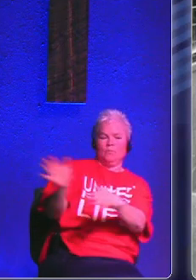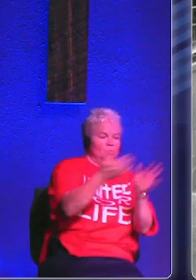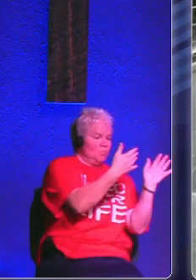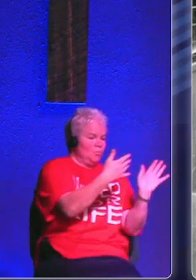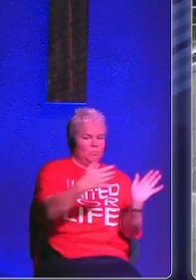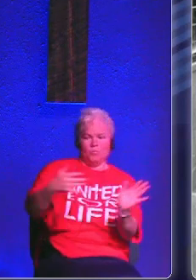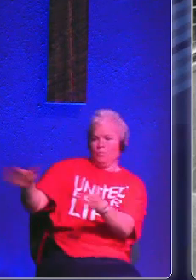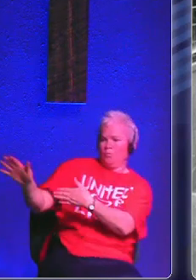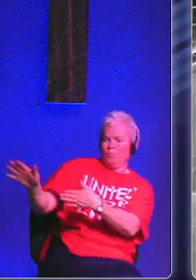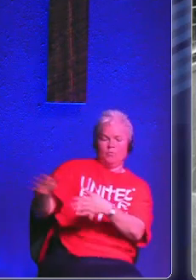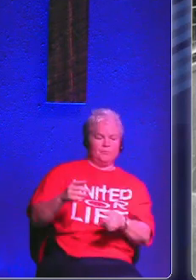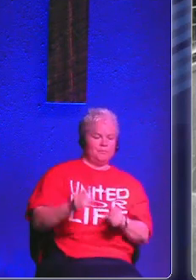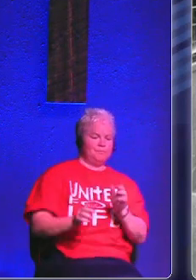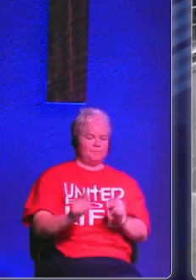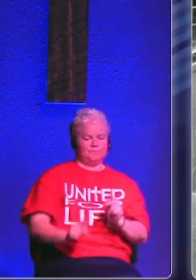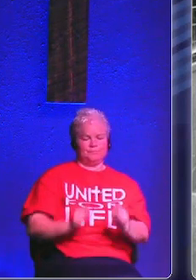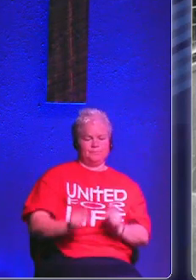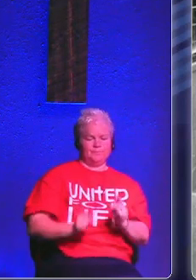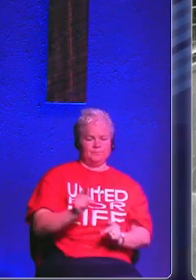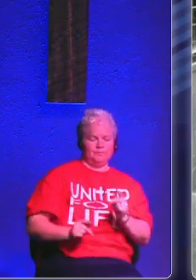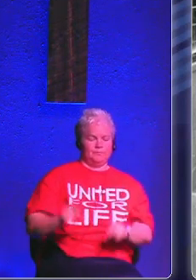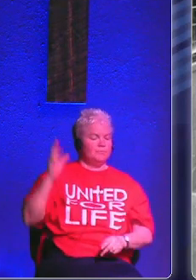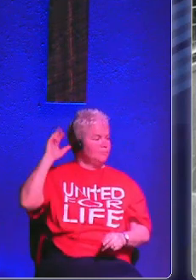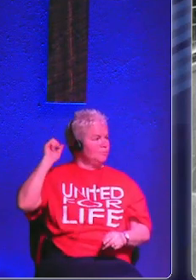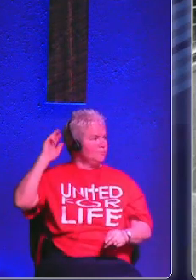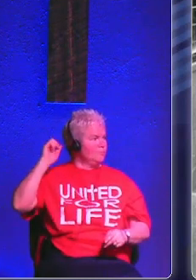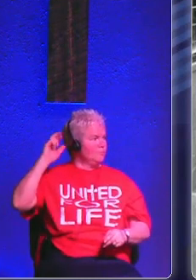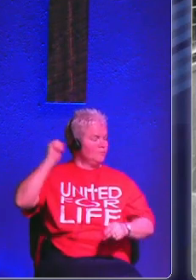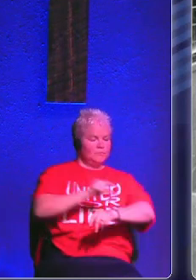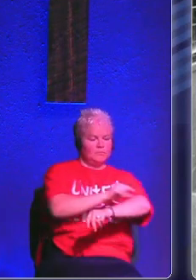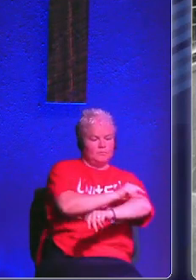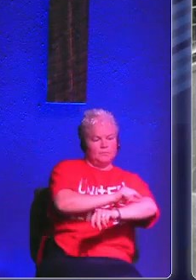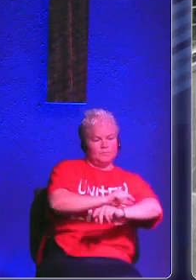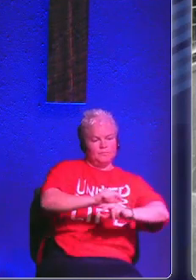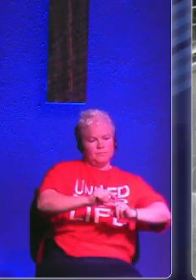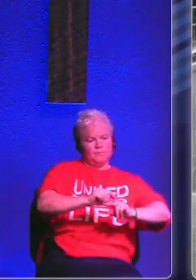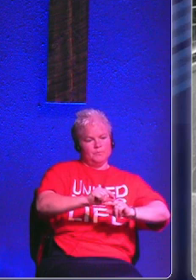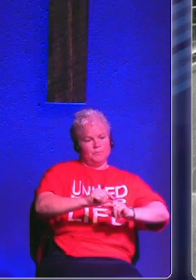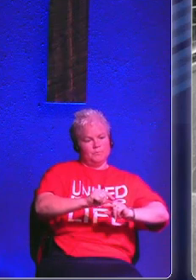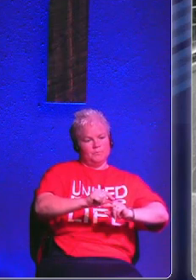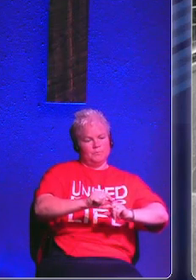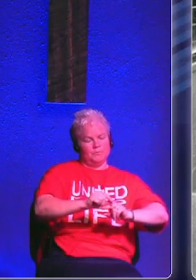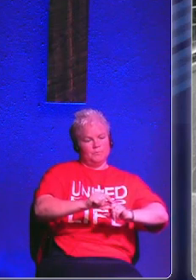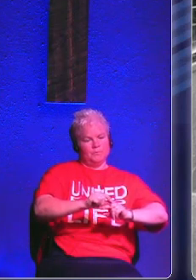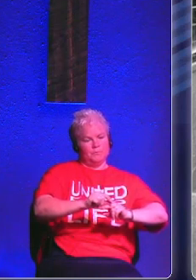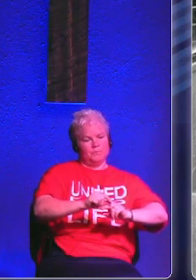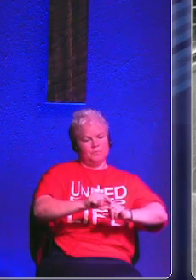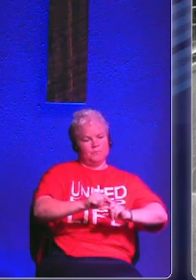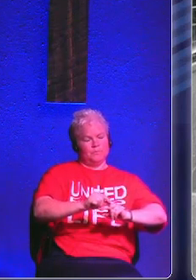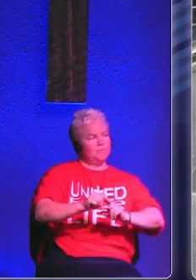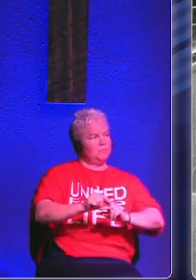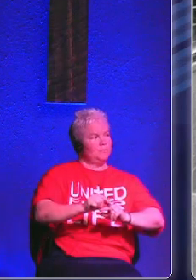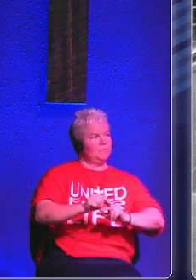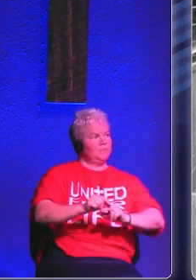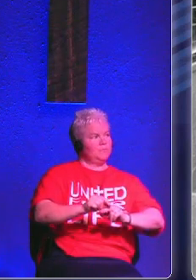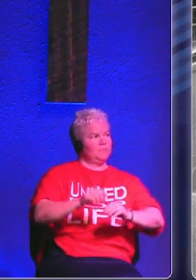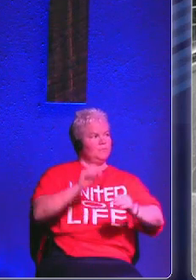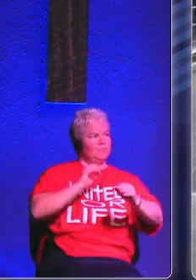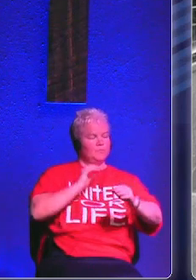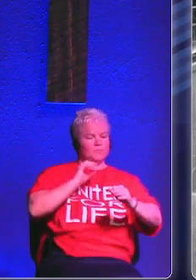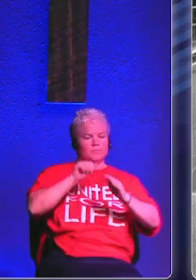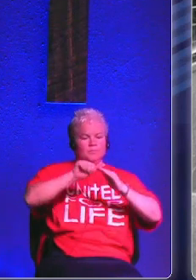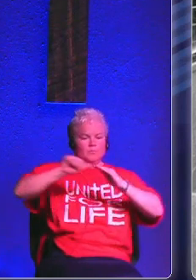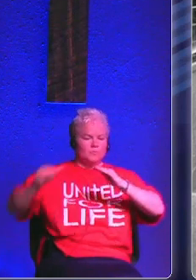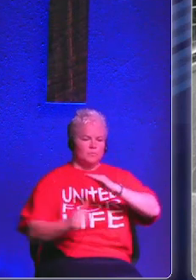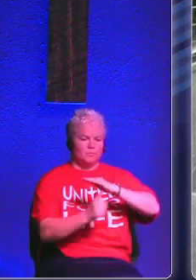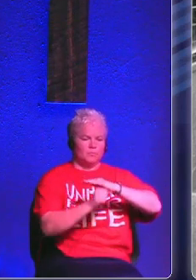blows all the time. It makes people crazy. The dirty 30s, man, they didn't have a lot of shelter belts, and the topsoil blew